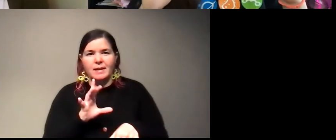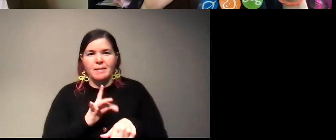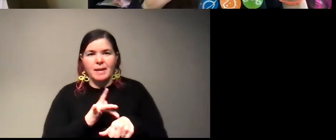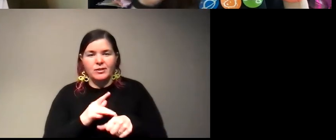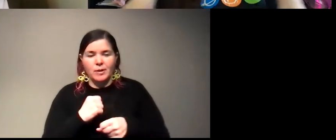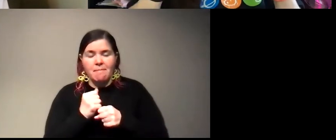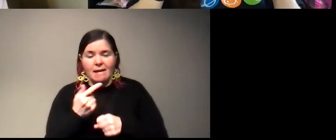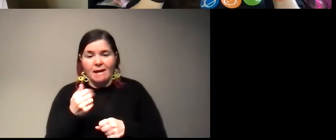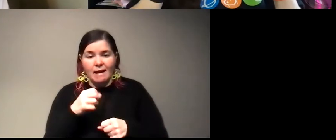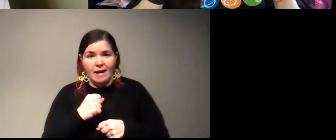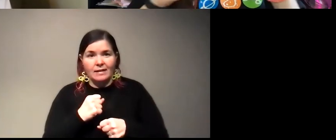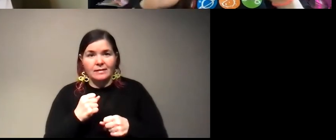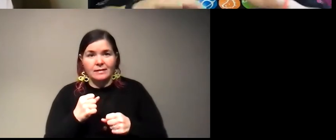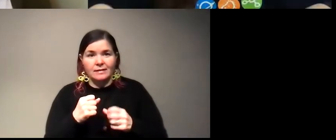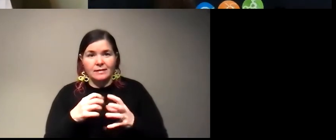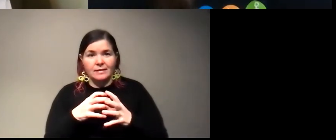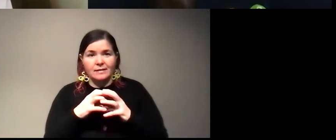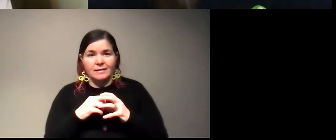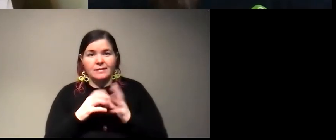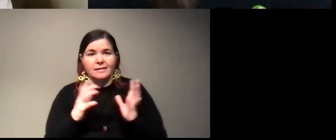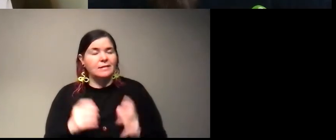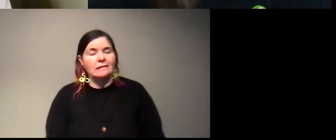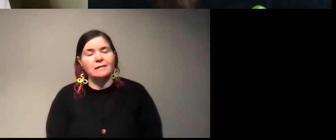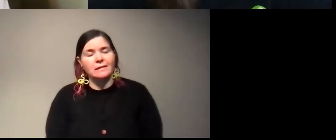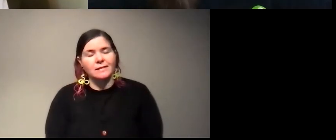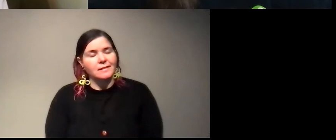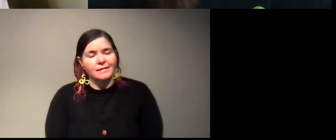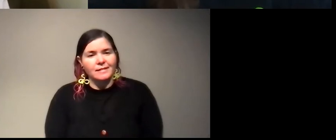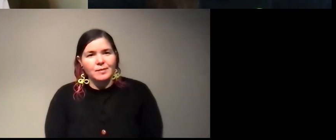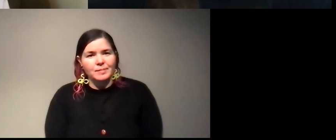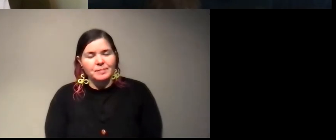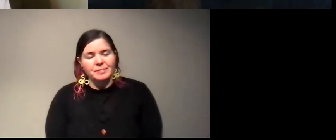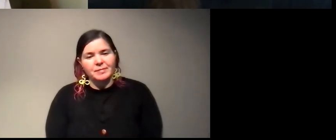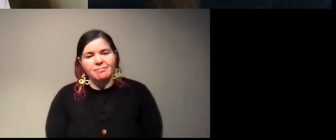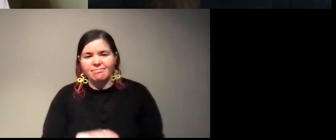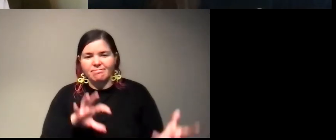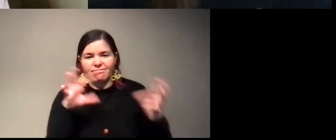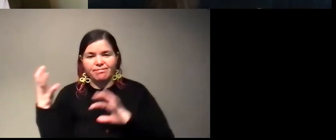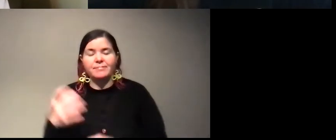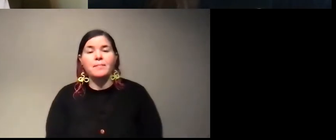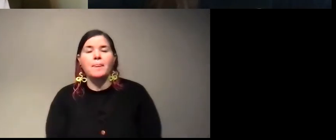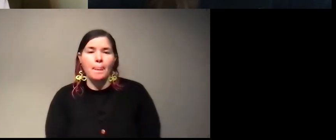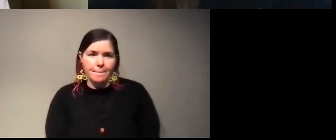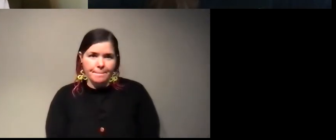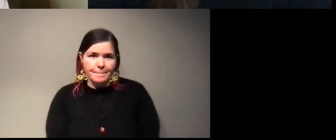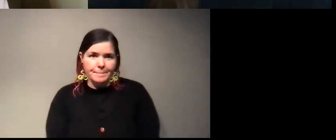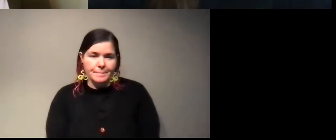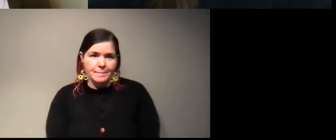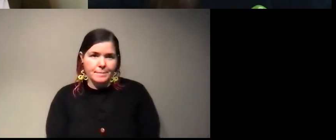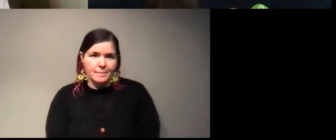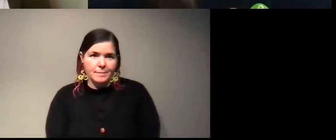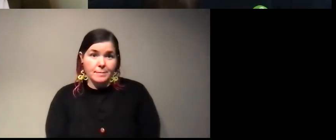gases basically in like who it's a mess. Let's see. So